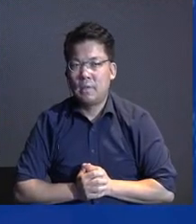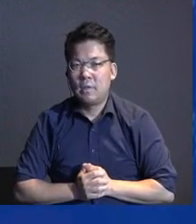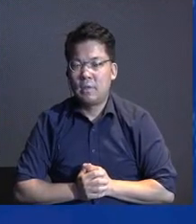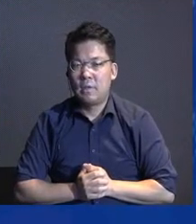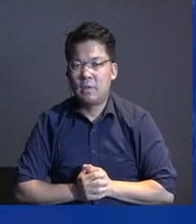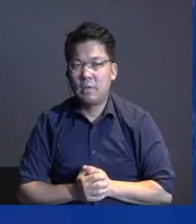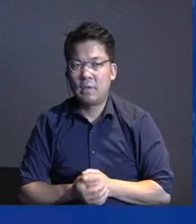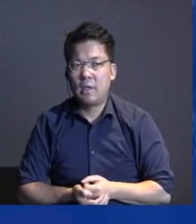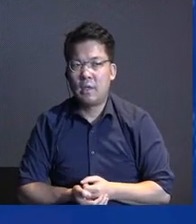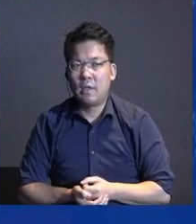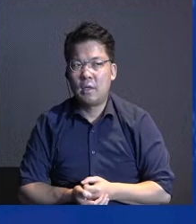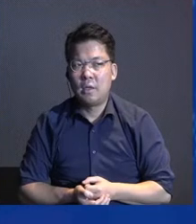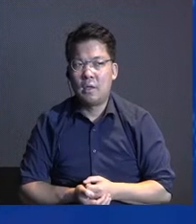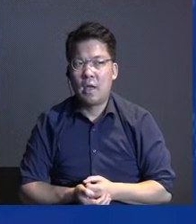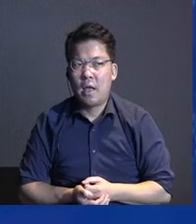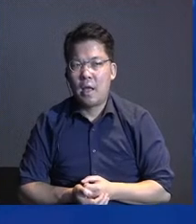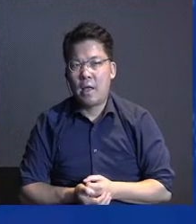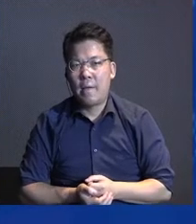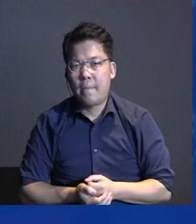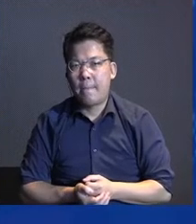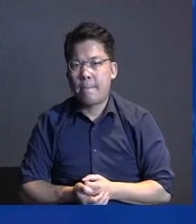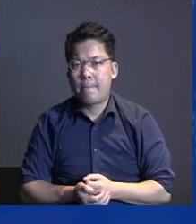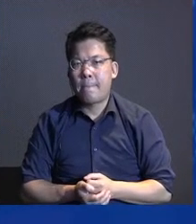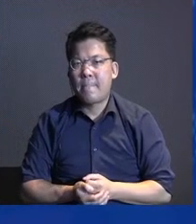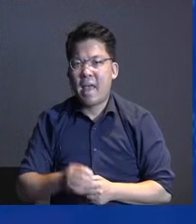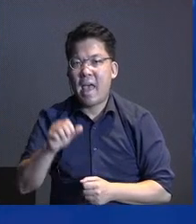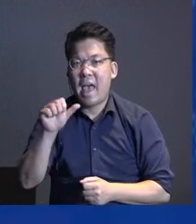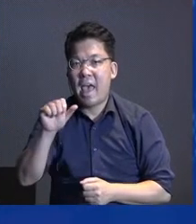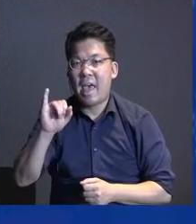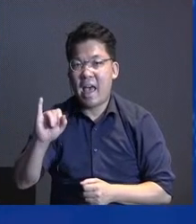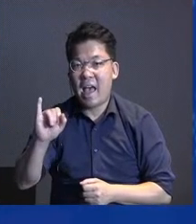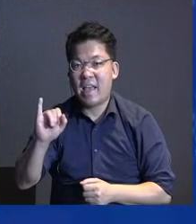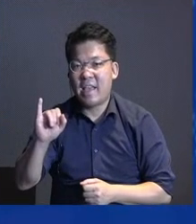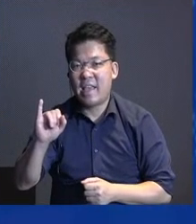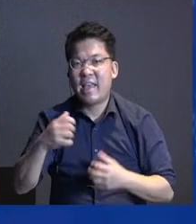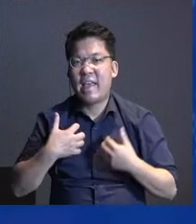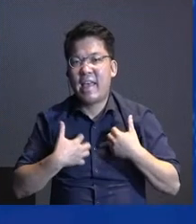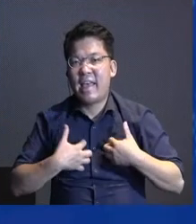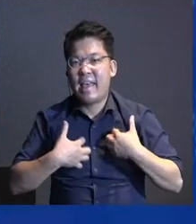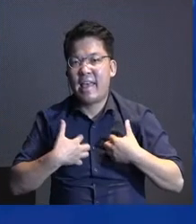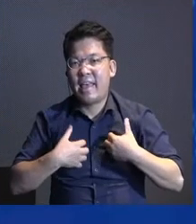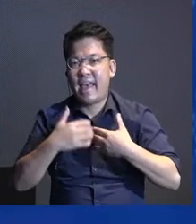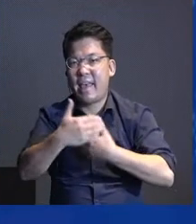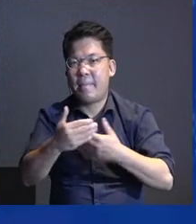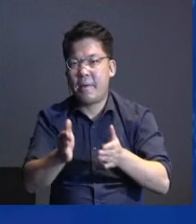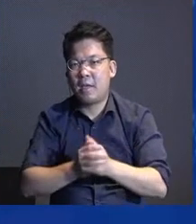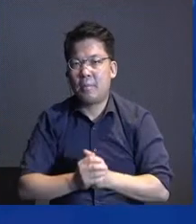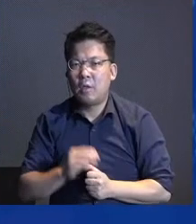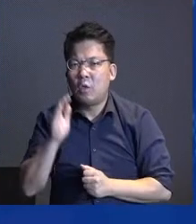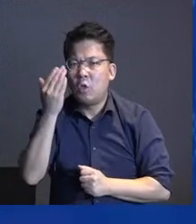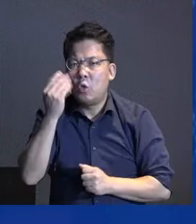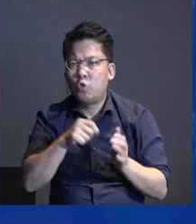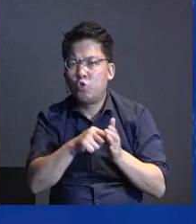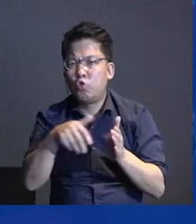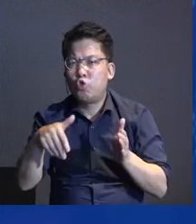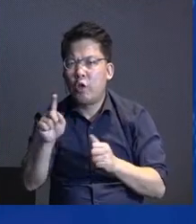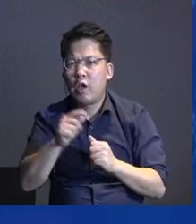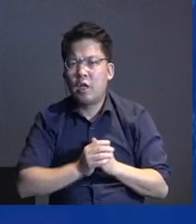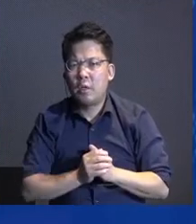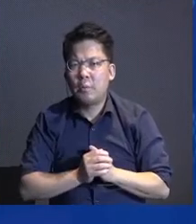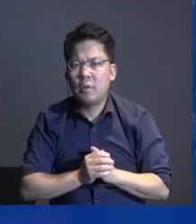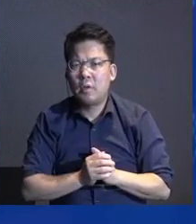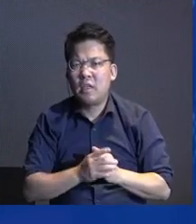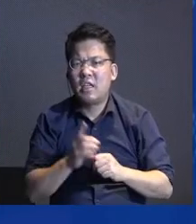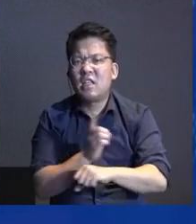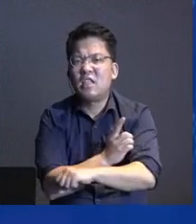these new kind of digital topics they were able to explore together, and had